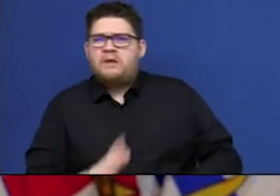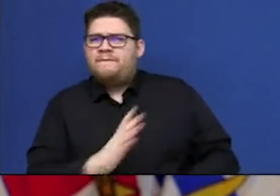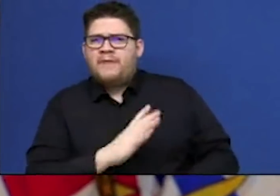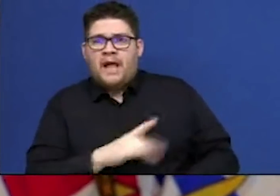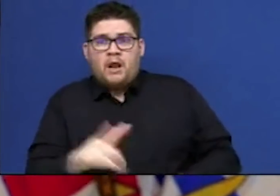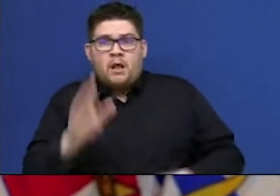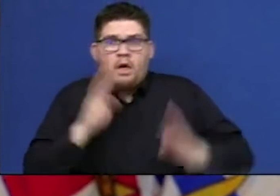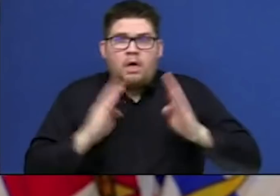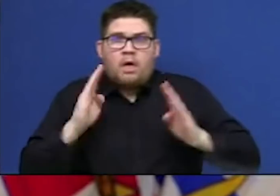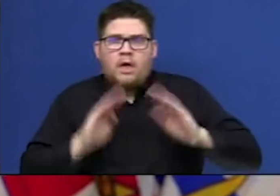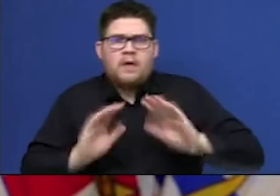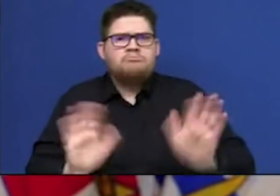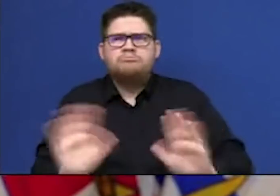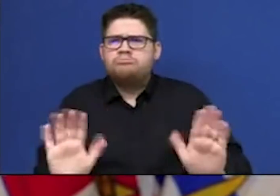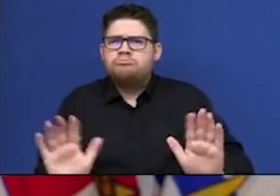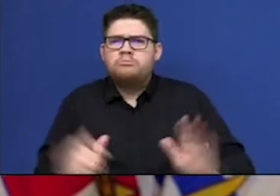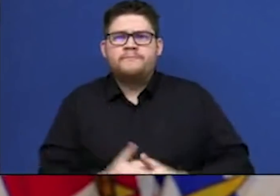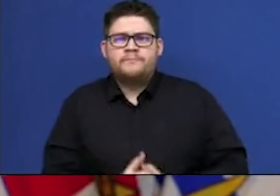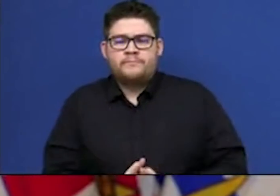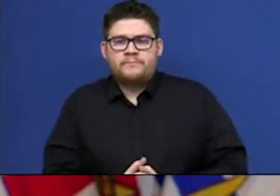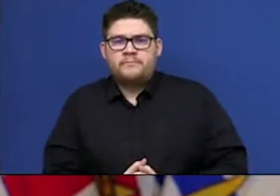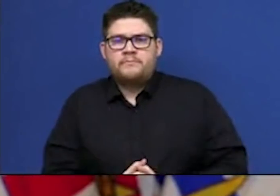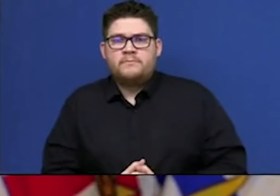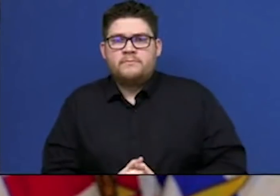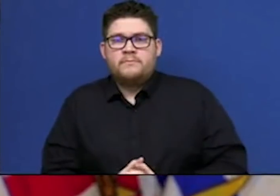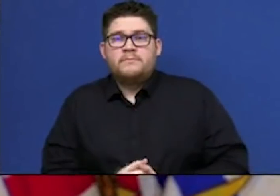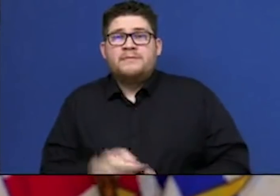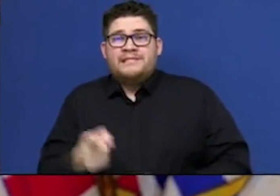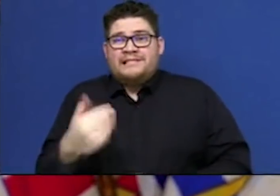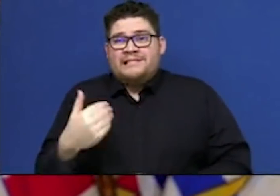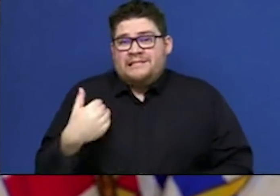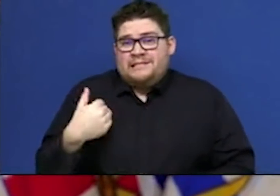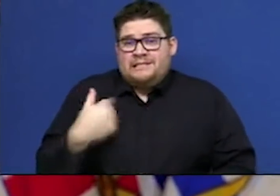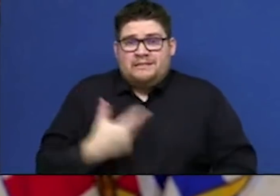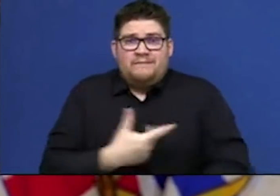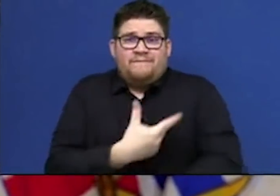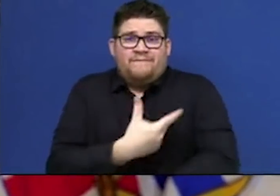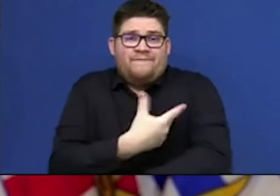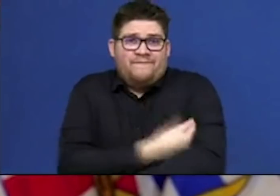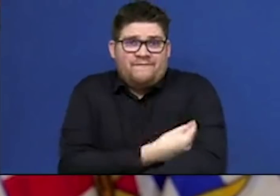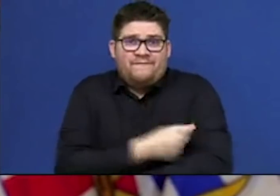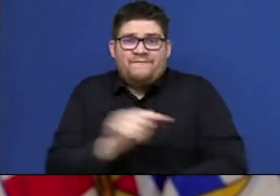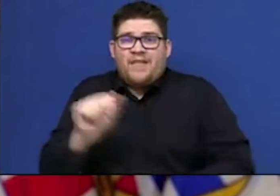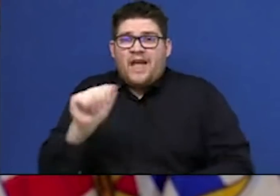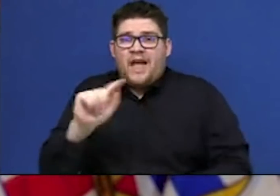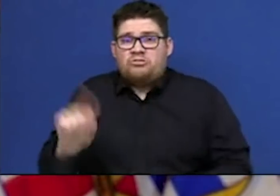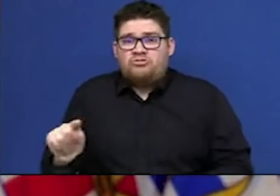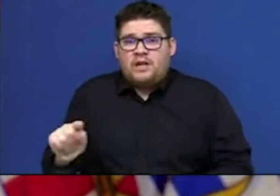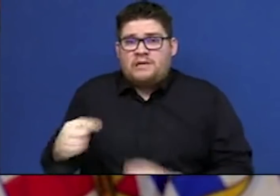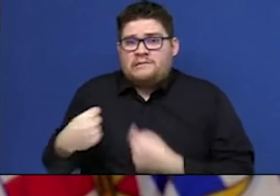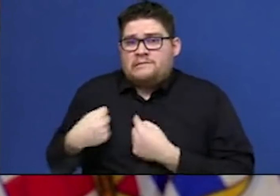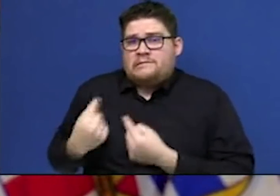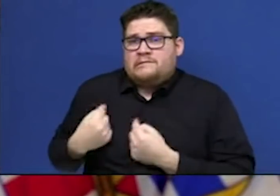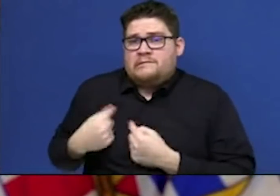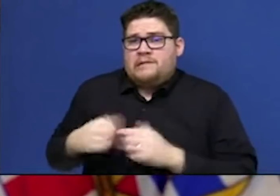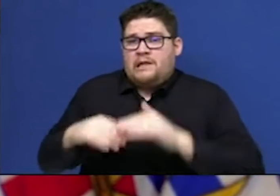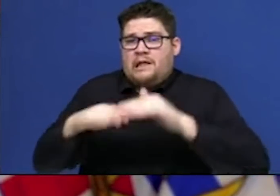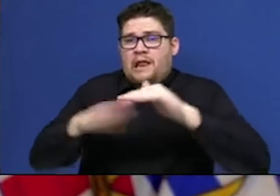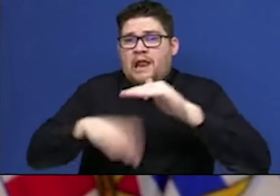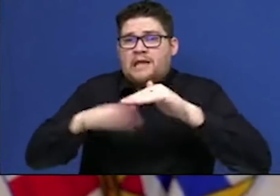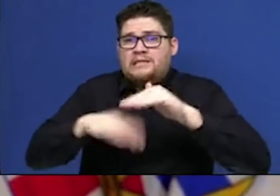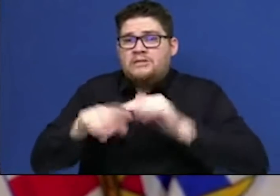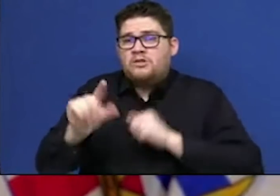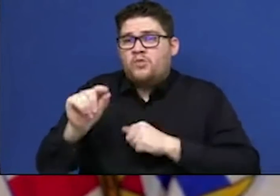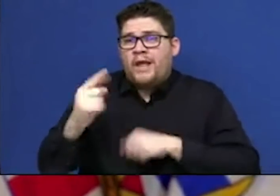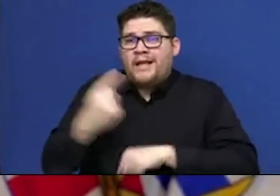or swelling, and we have a list of those symptoms on the BC CDC website, you can seek medical attention. What we do